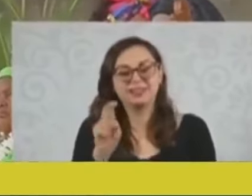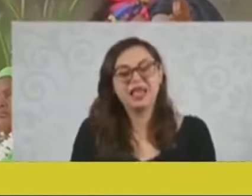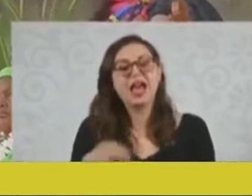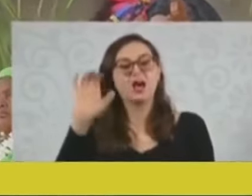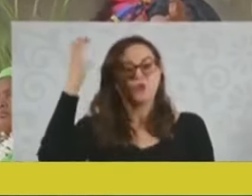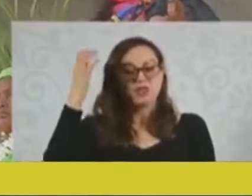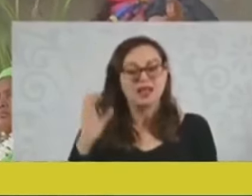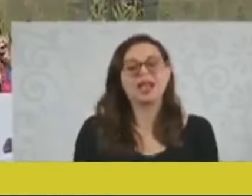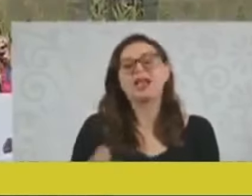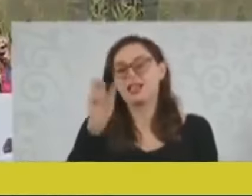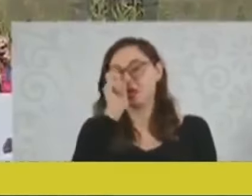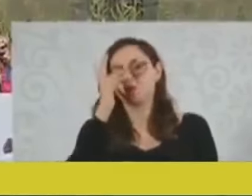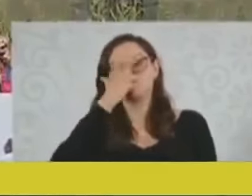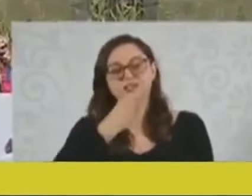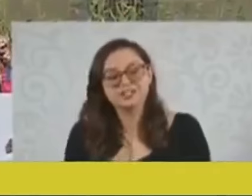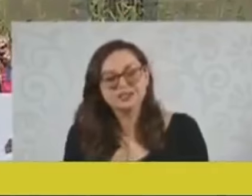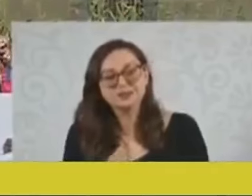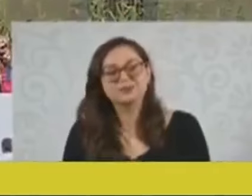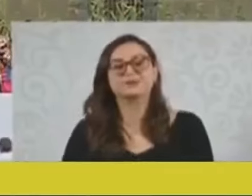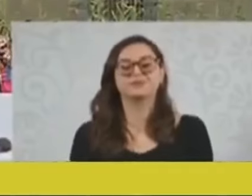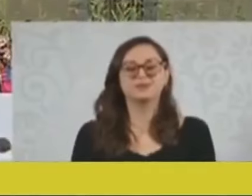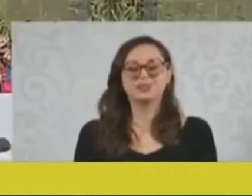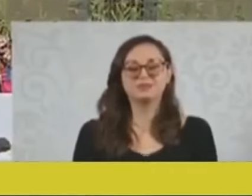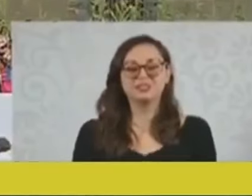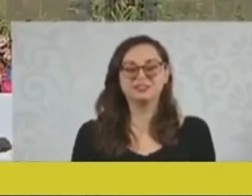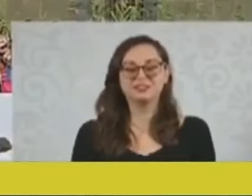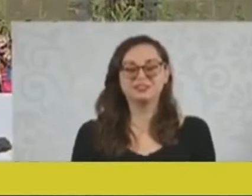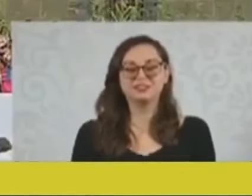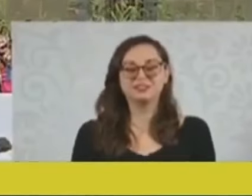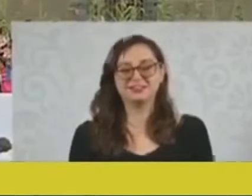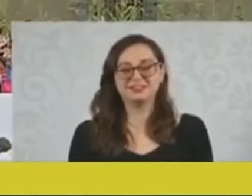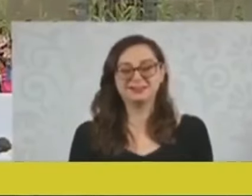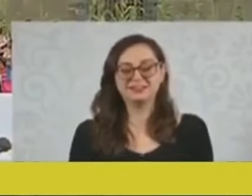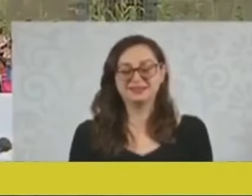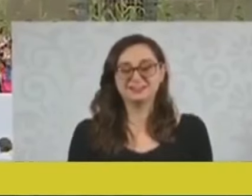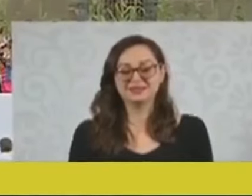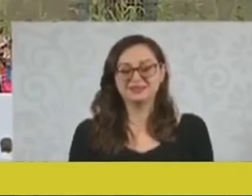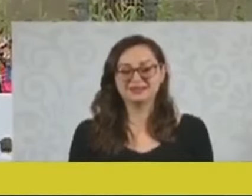recovering Tepic, Mazatlán, Hermosillo, and other states.